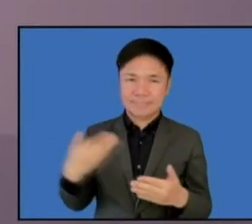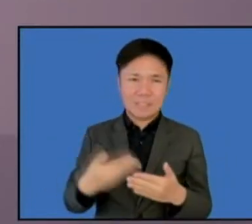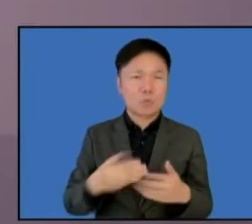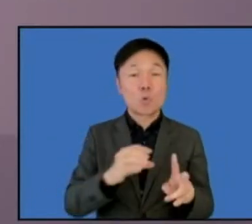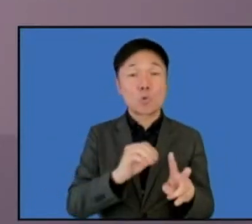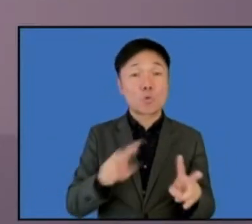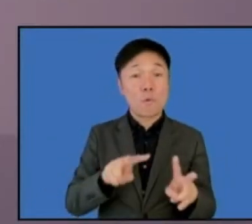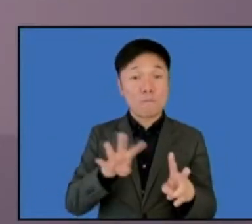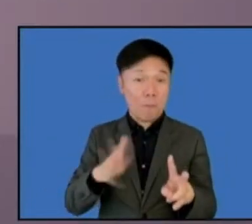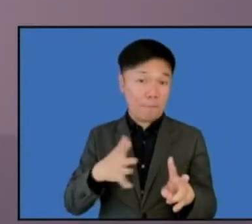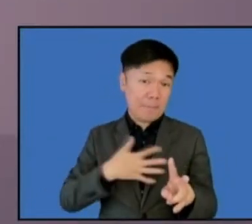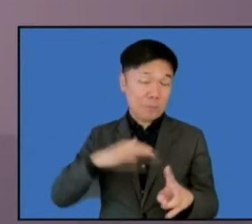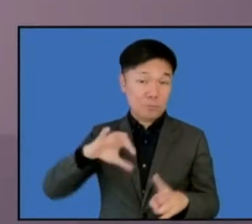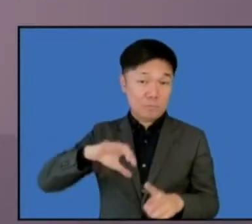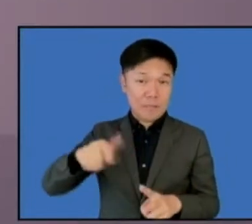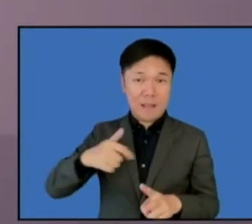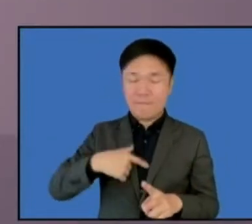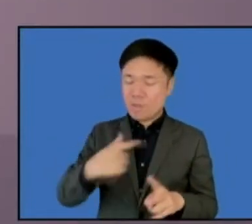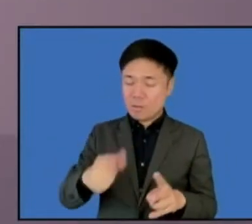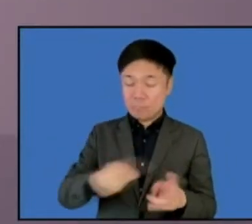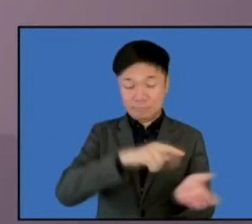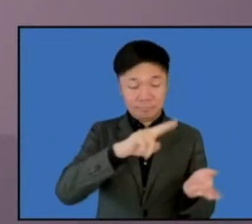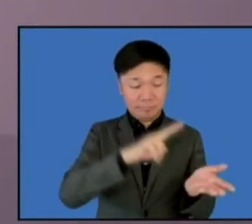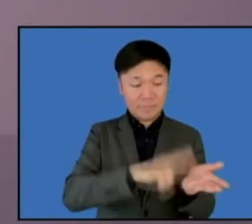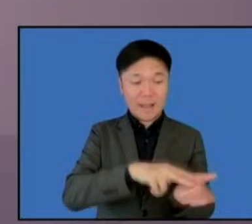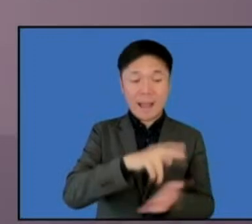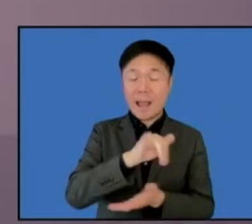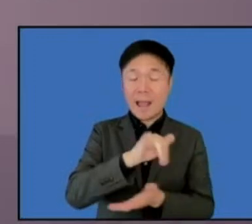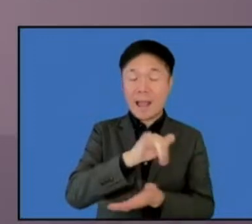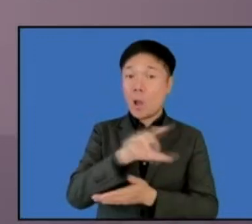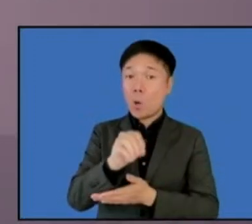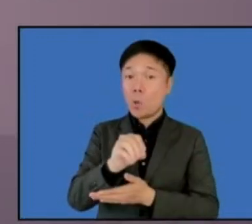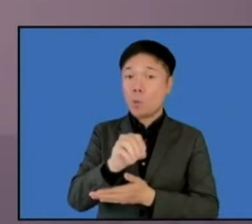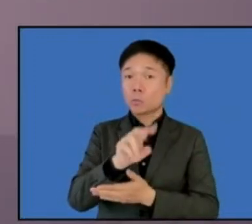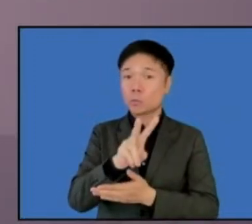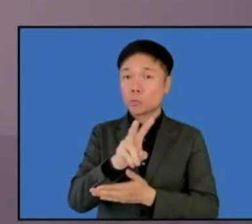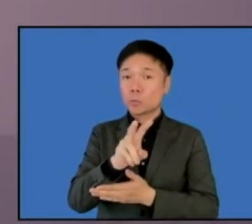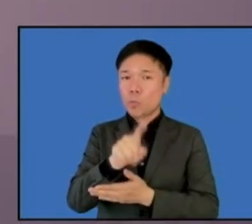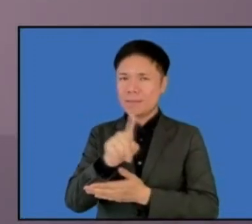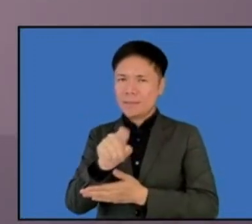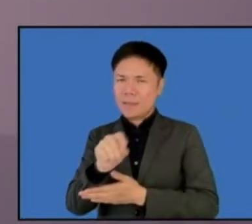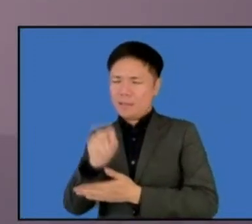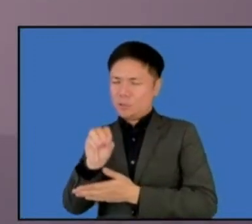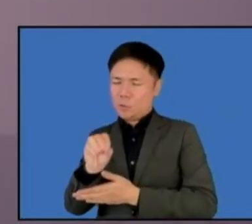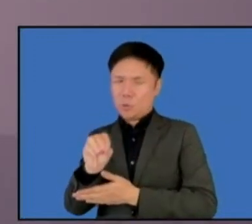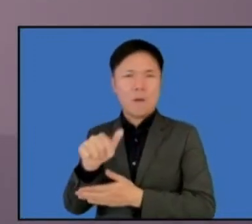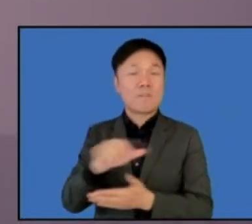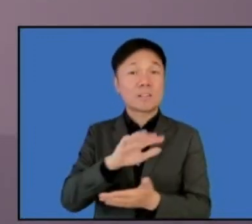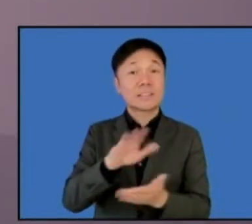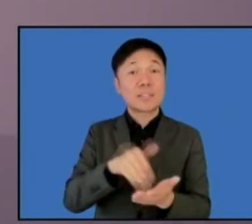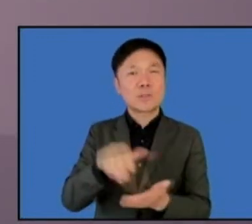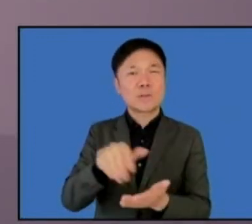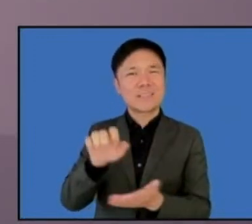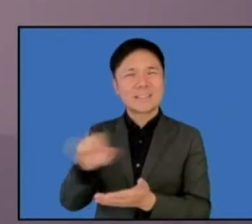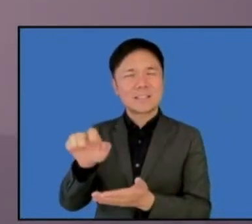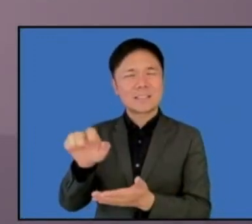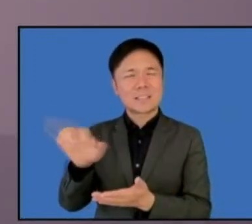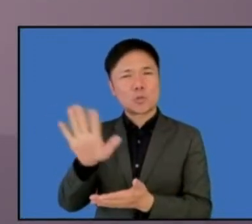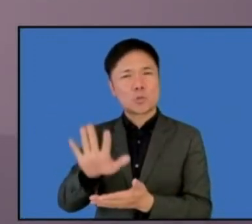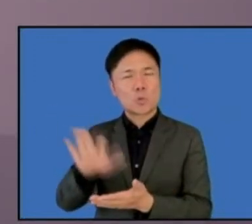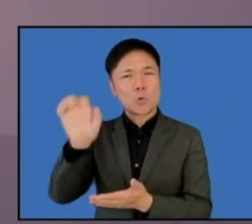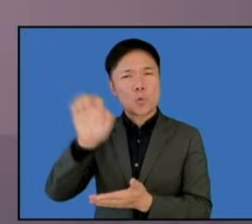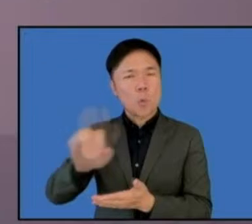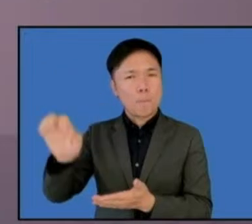ratified ILO Convention 190, becoming the first country in Eastern Europe and Central Asia to commit